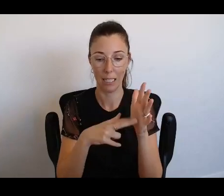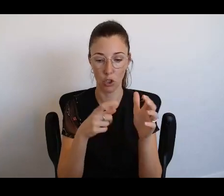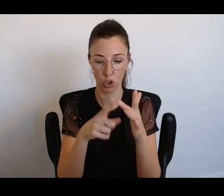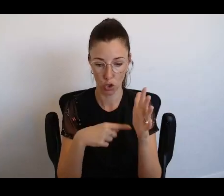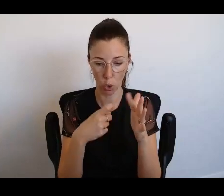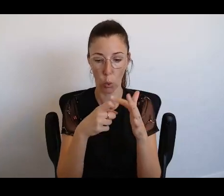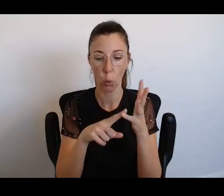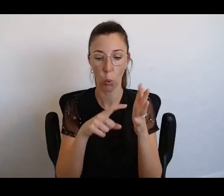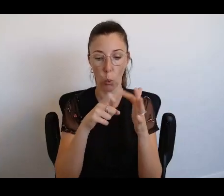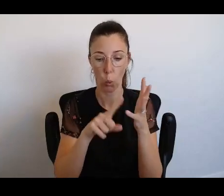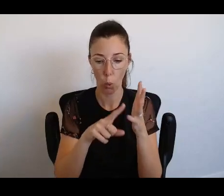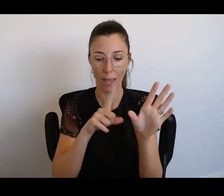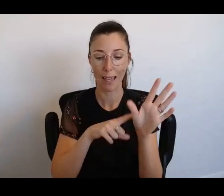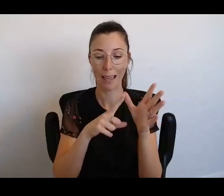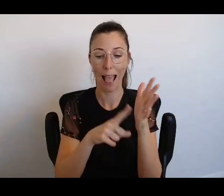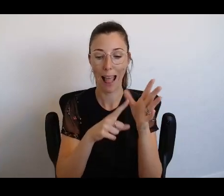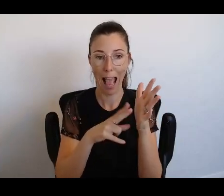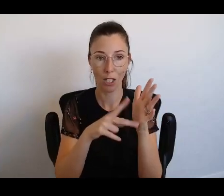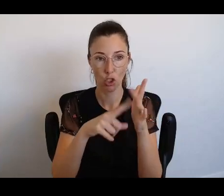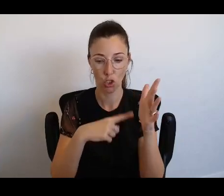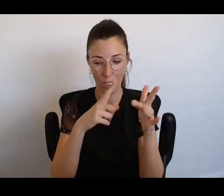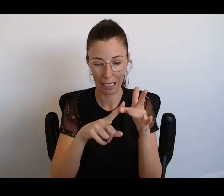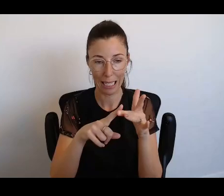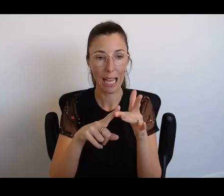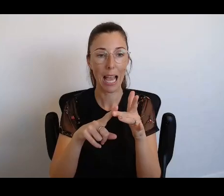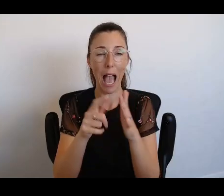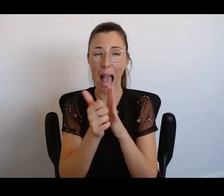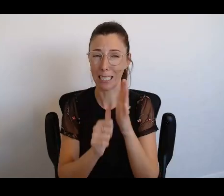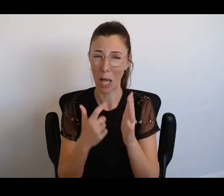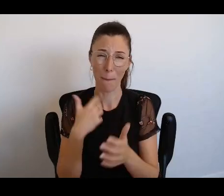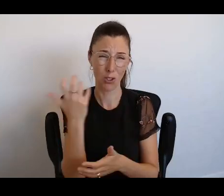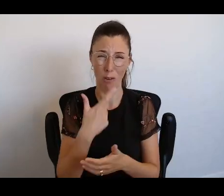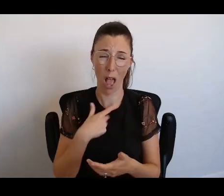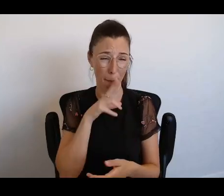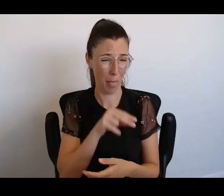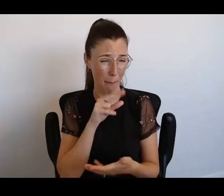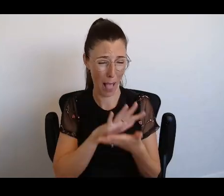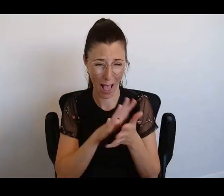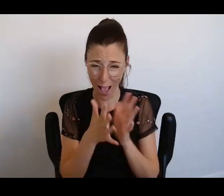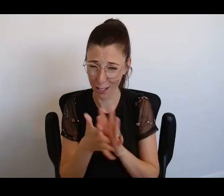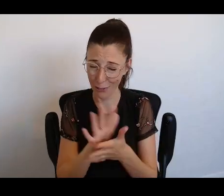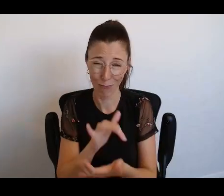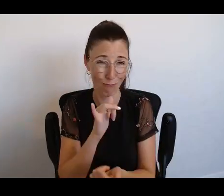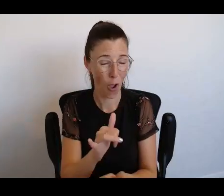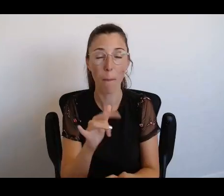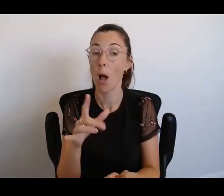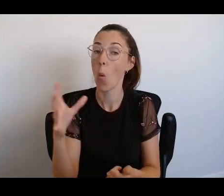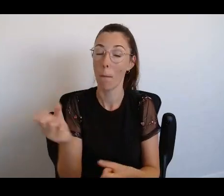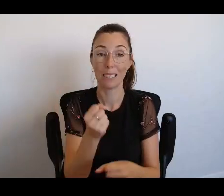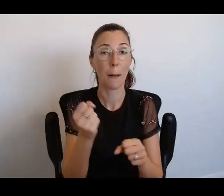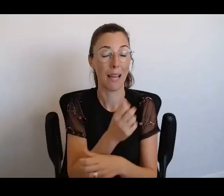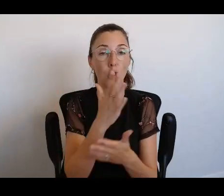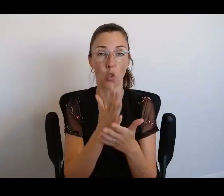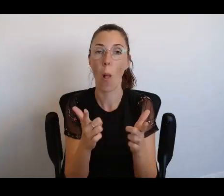Kuku-Yalanji artist, and I'm sorry that I tried my best with the pronunciation, because what we have to do is make sure language is important,